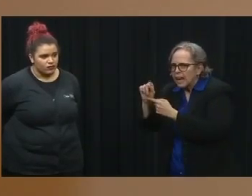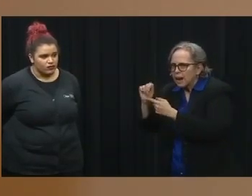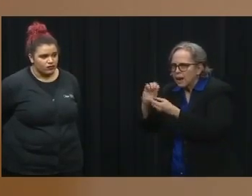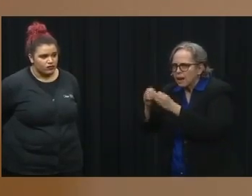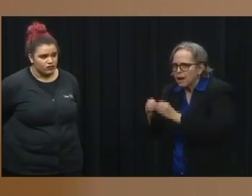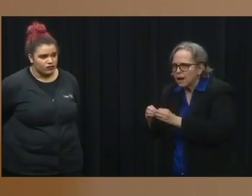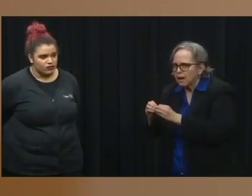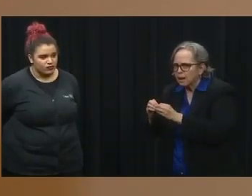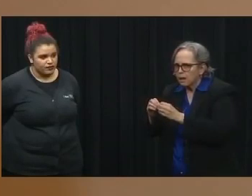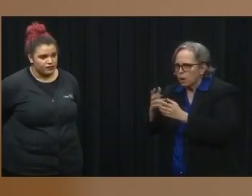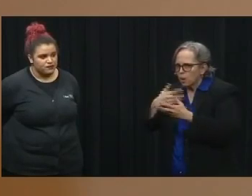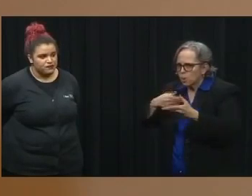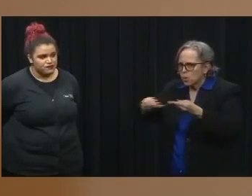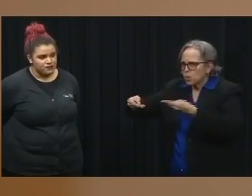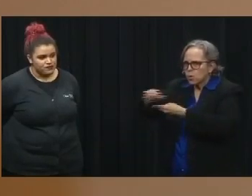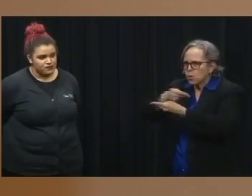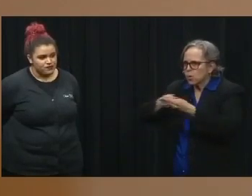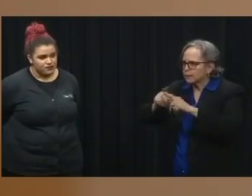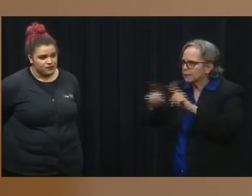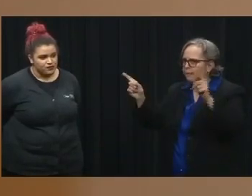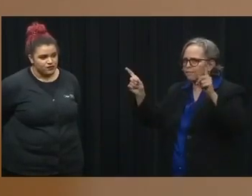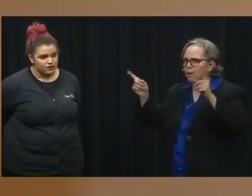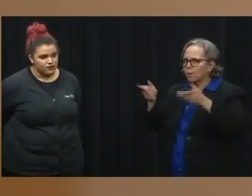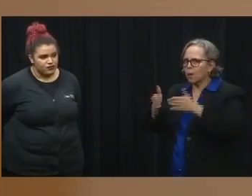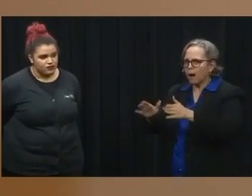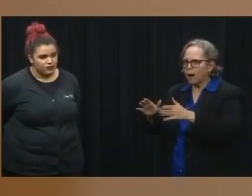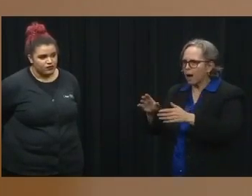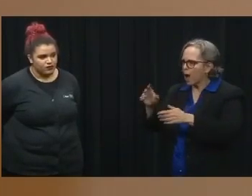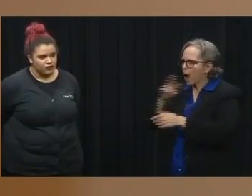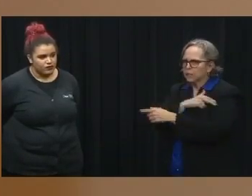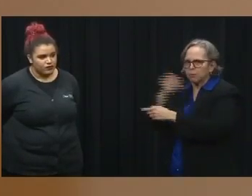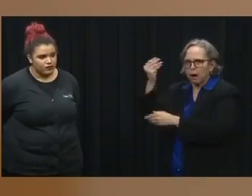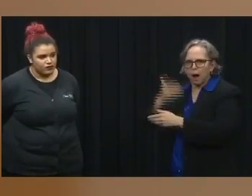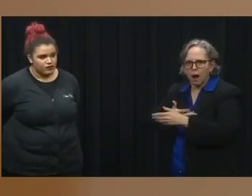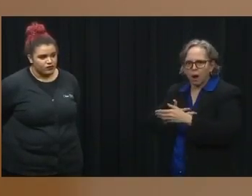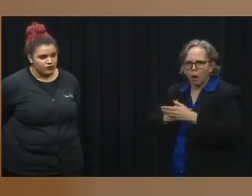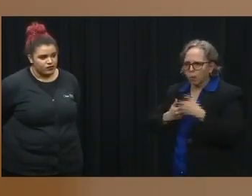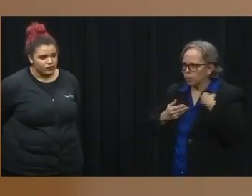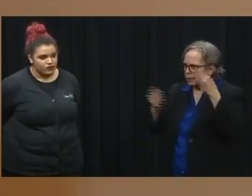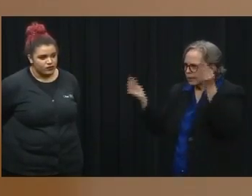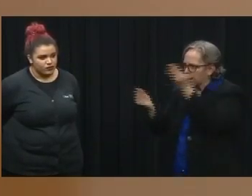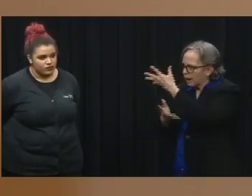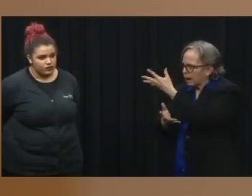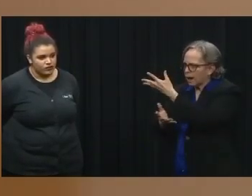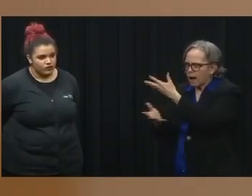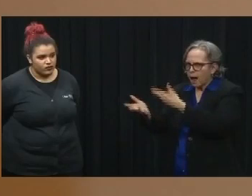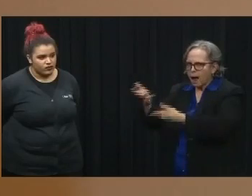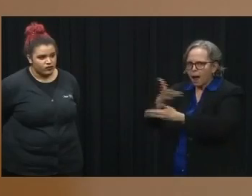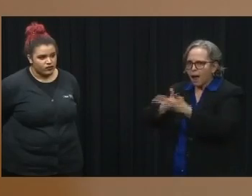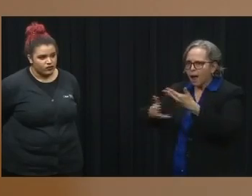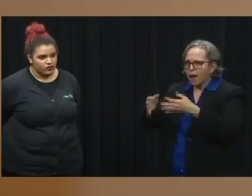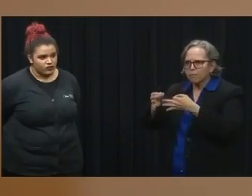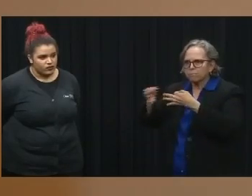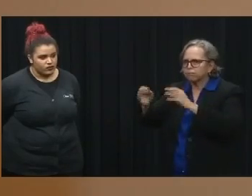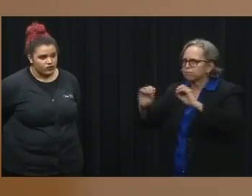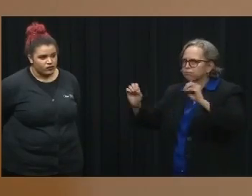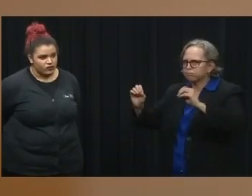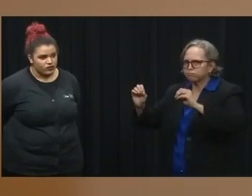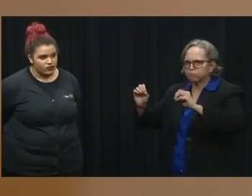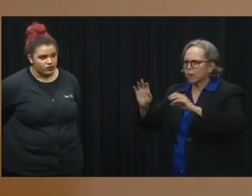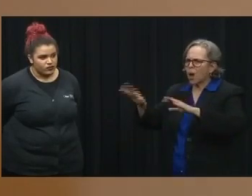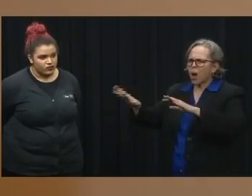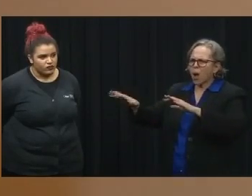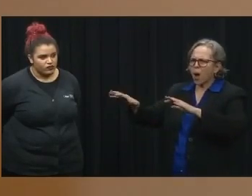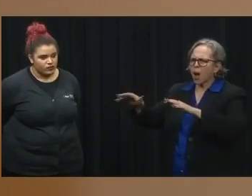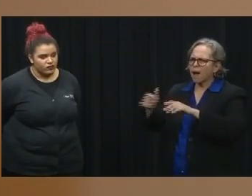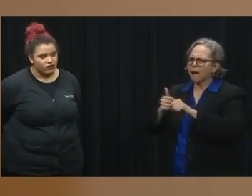with us with hospitals. There's no lag time, there's no bureaucracy. We are just all rowing in the same direction.